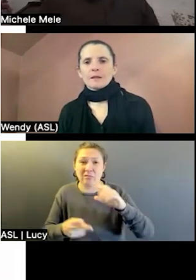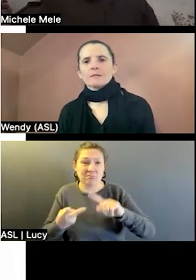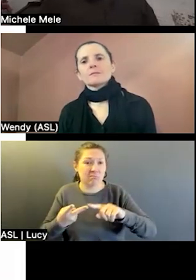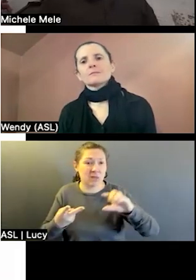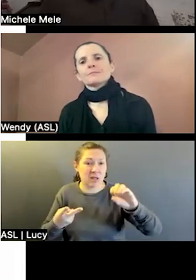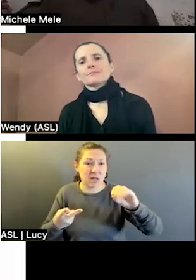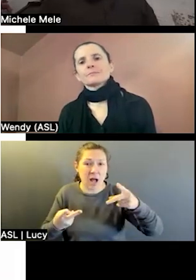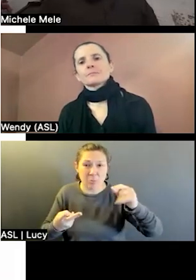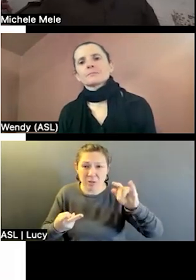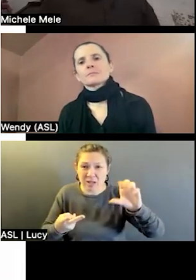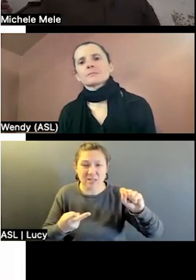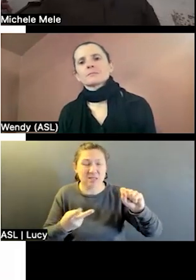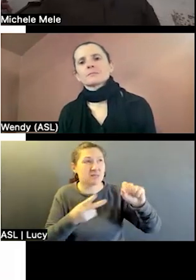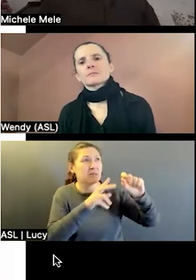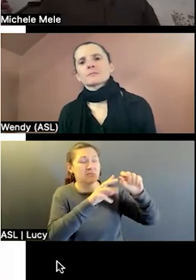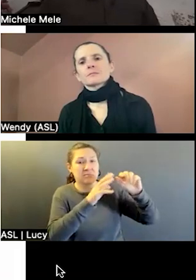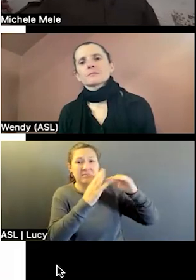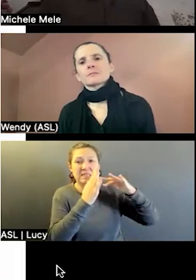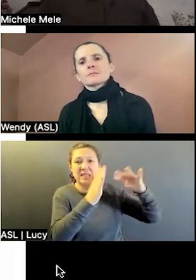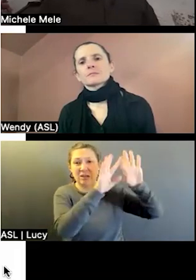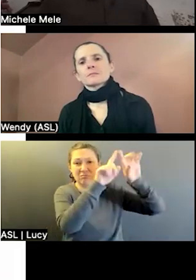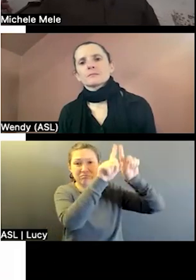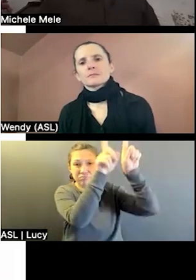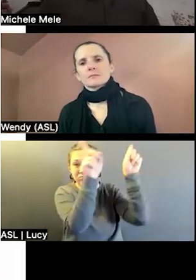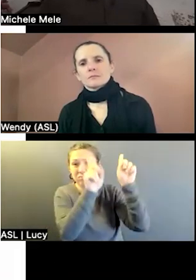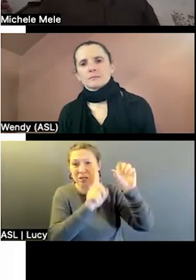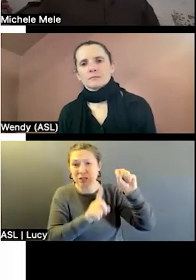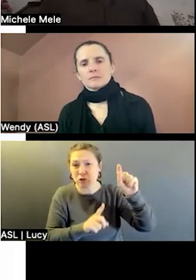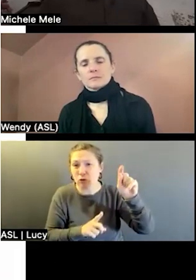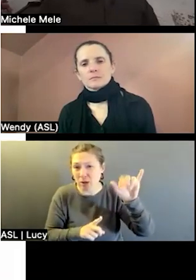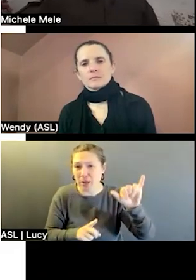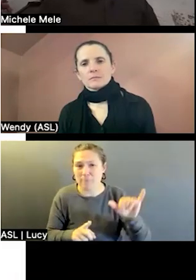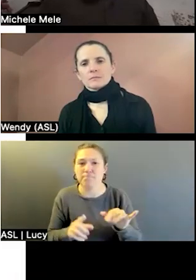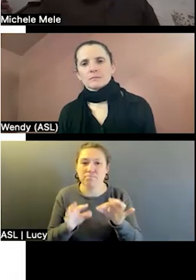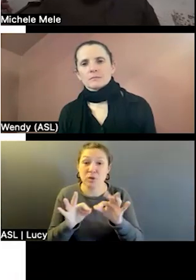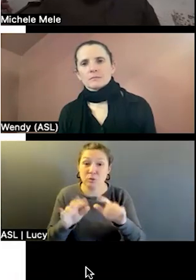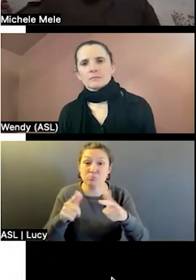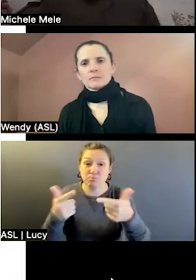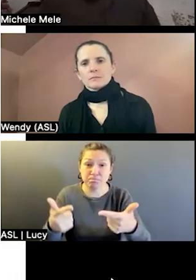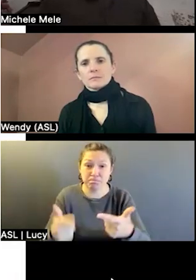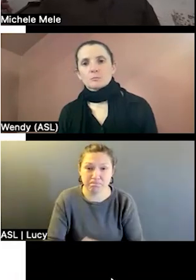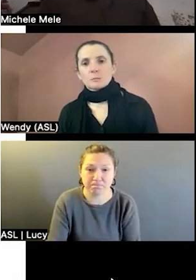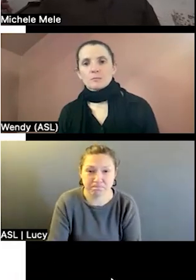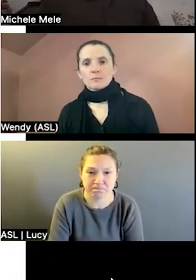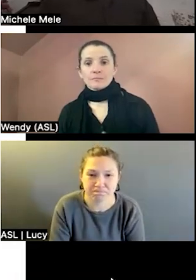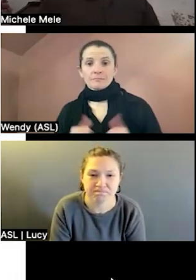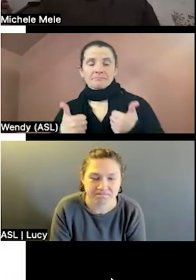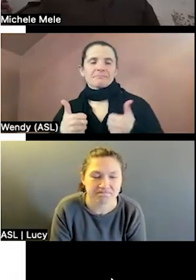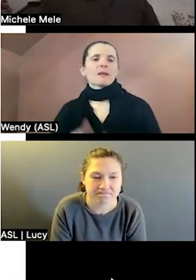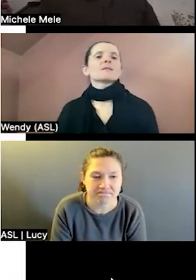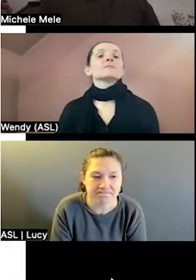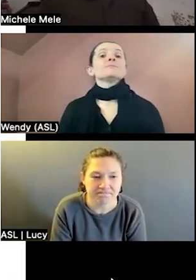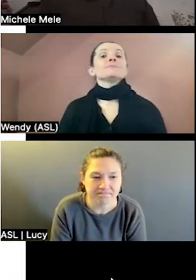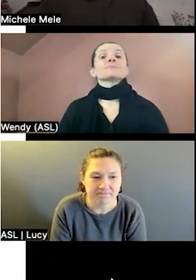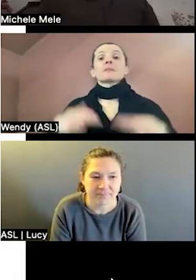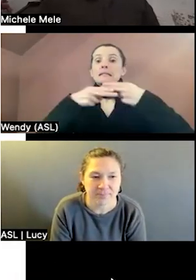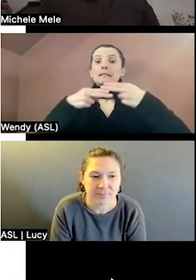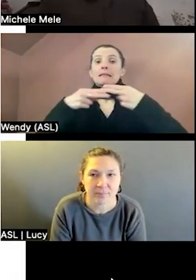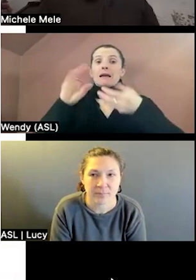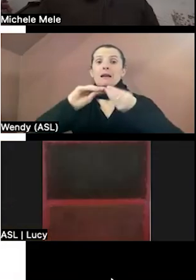subjects. And so, slide 9, we have here a